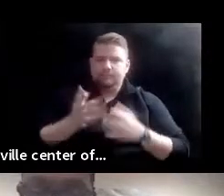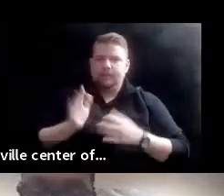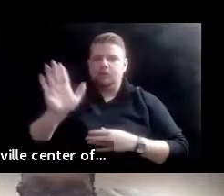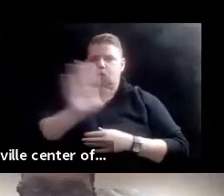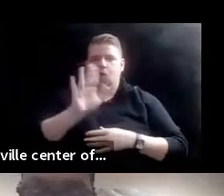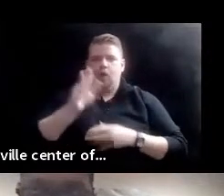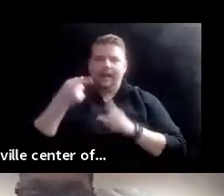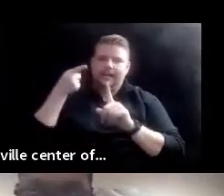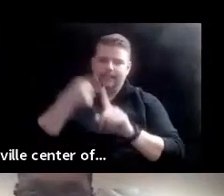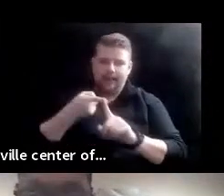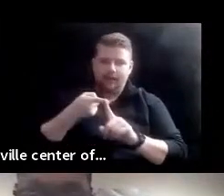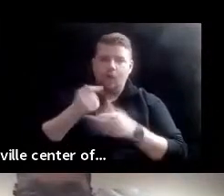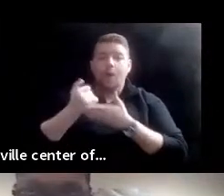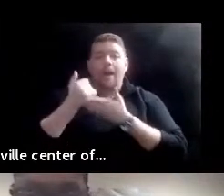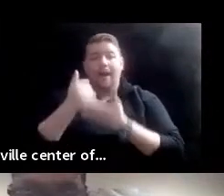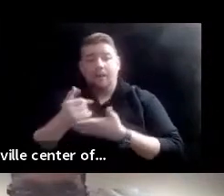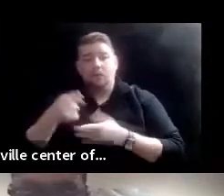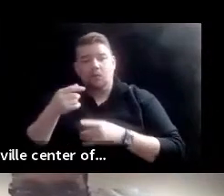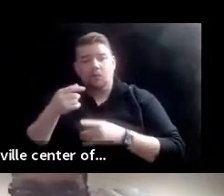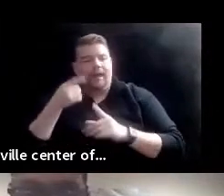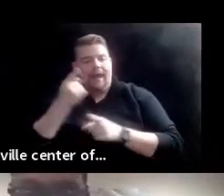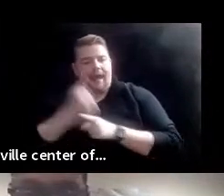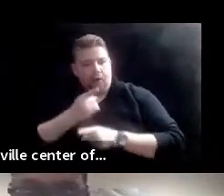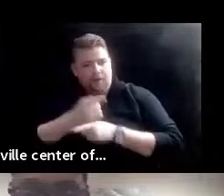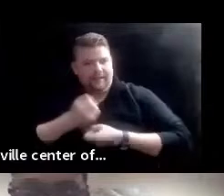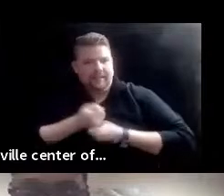or help you accurately express your intent.